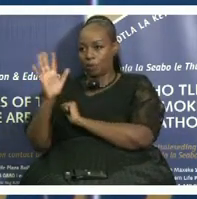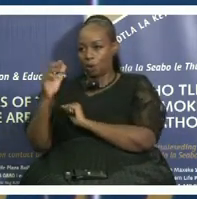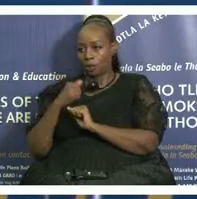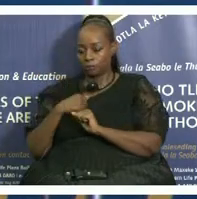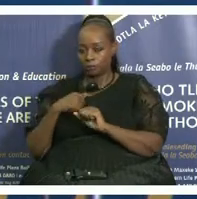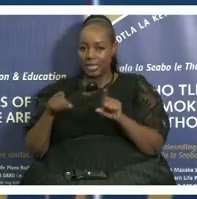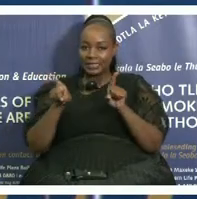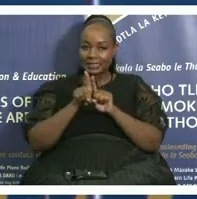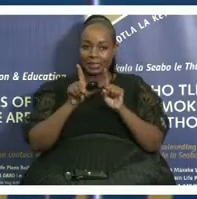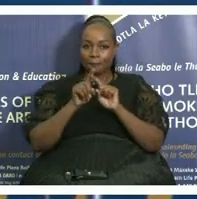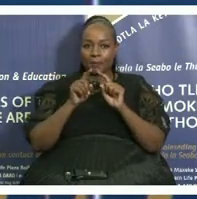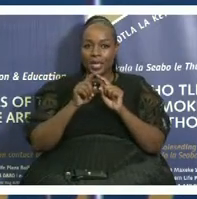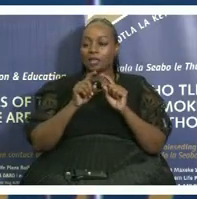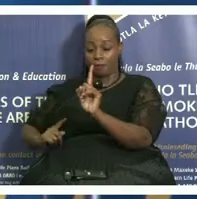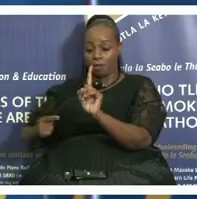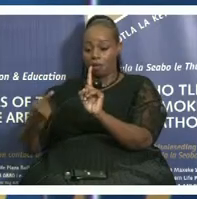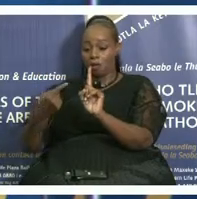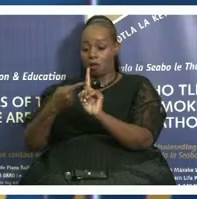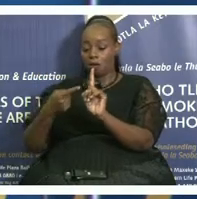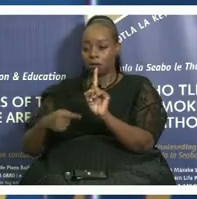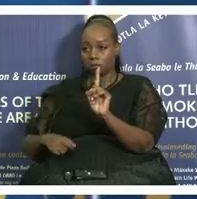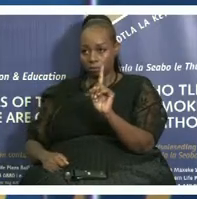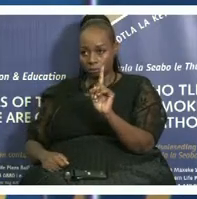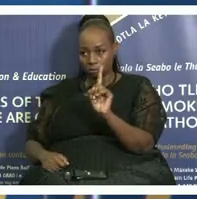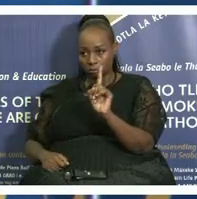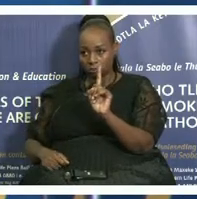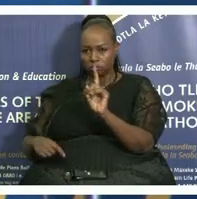photo that will be taken, will be